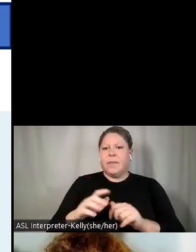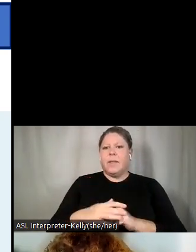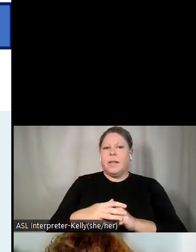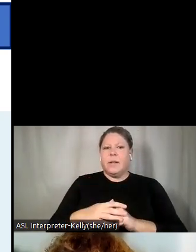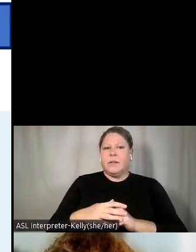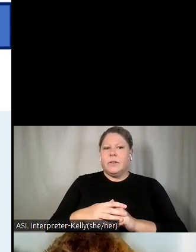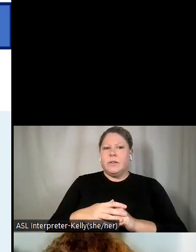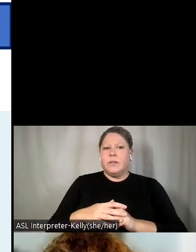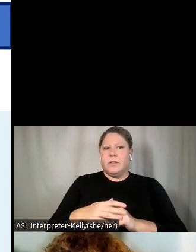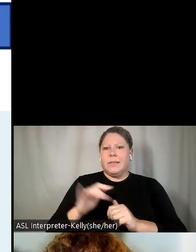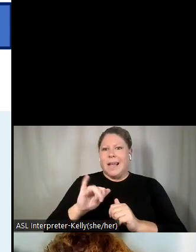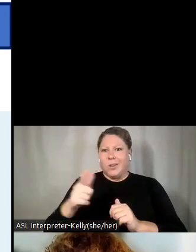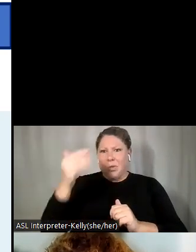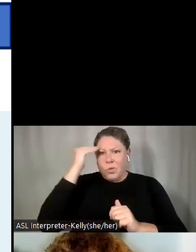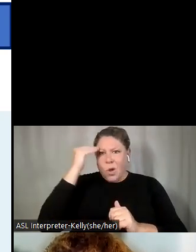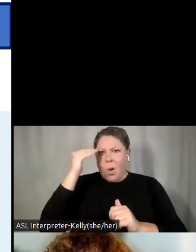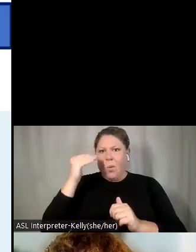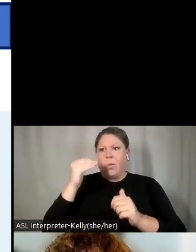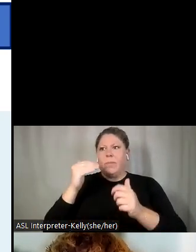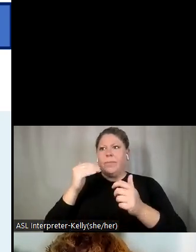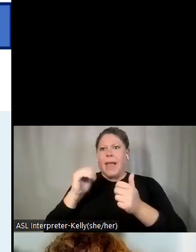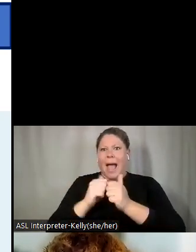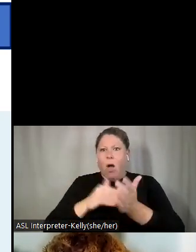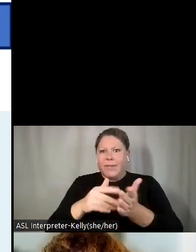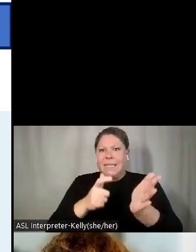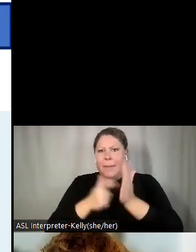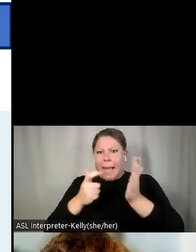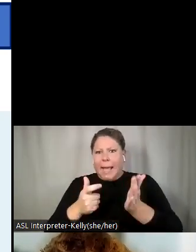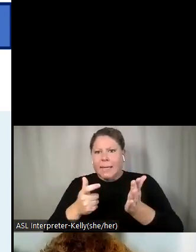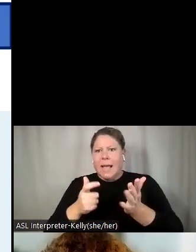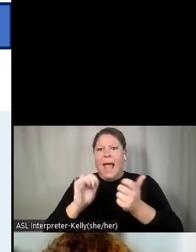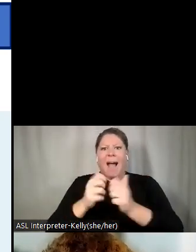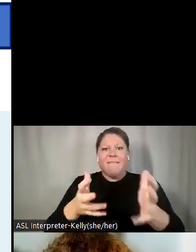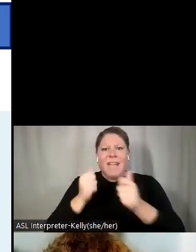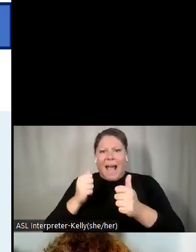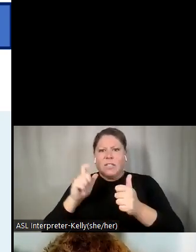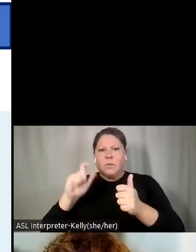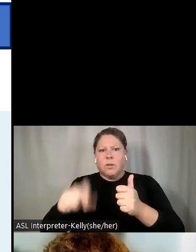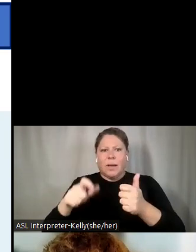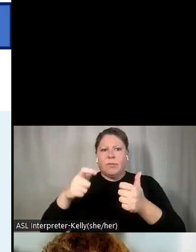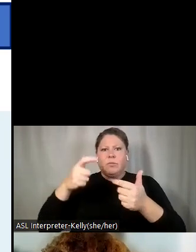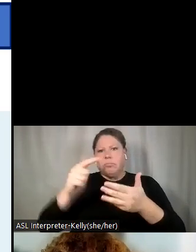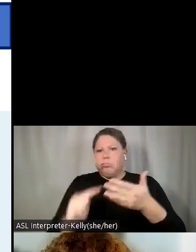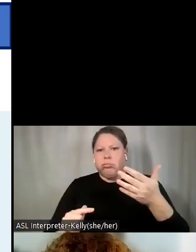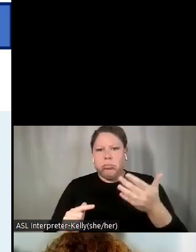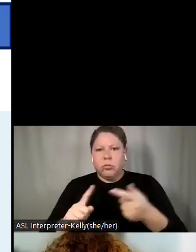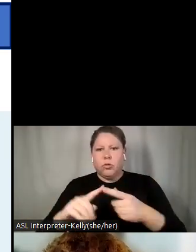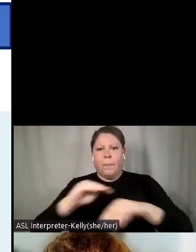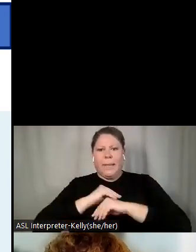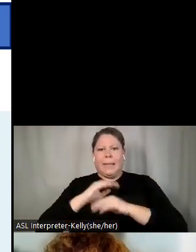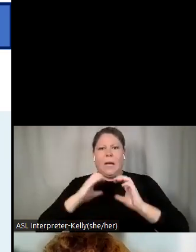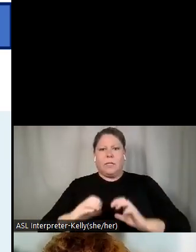do you know the pace of demand? How quickly would you need to move through the steps of this process in order to meet that pace of